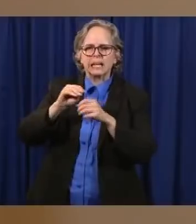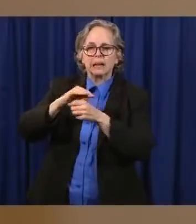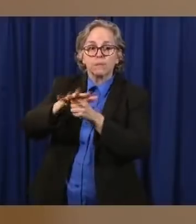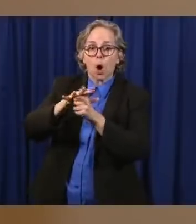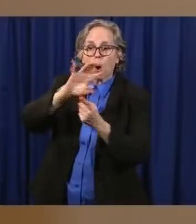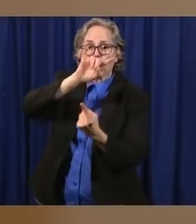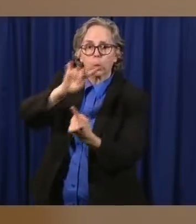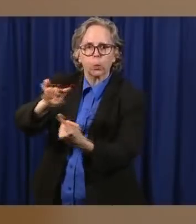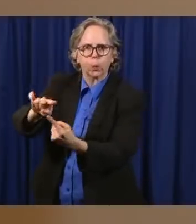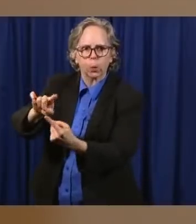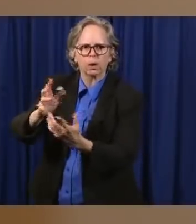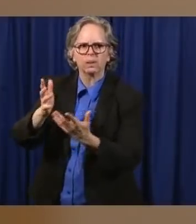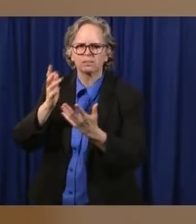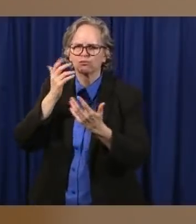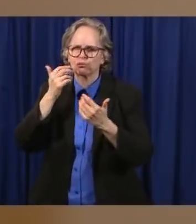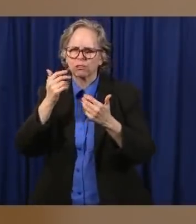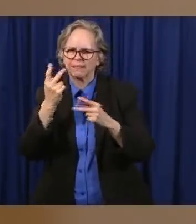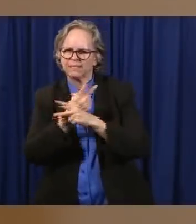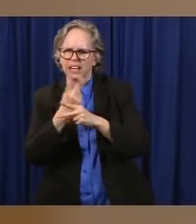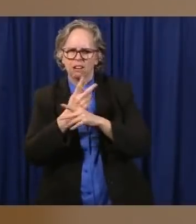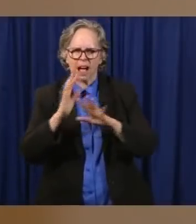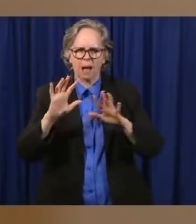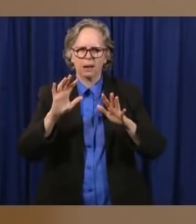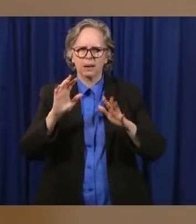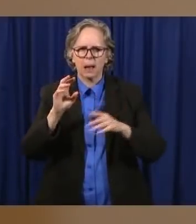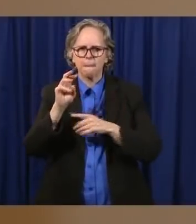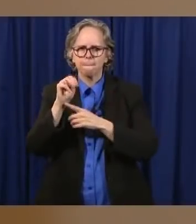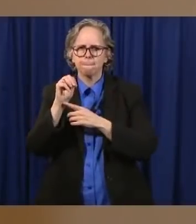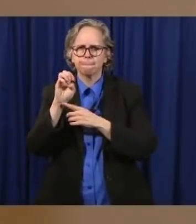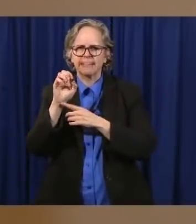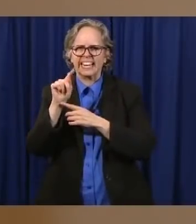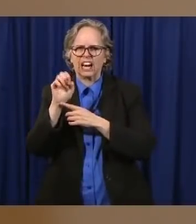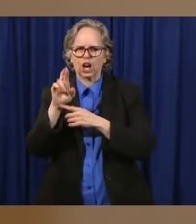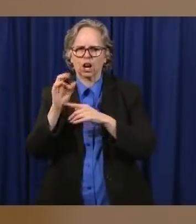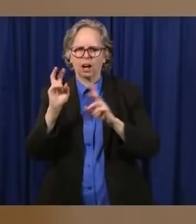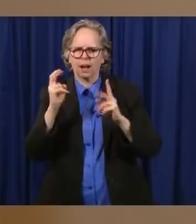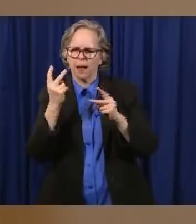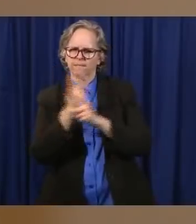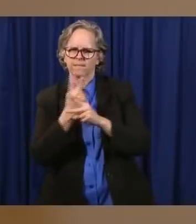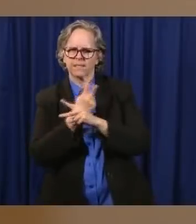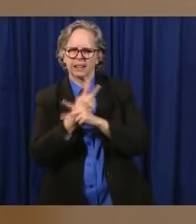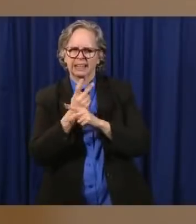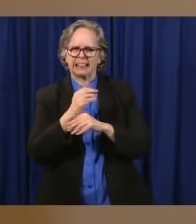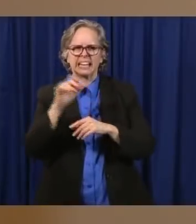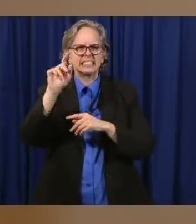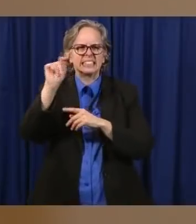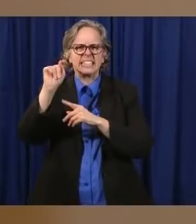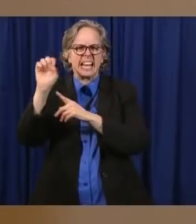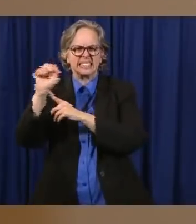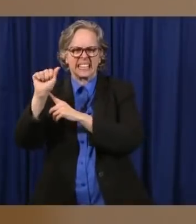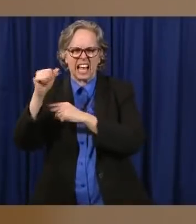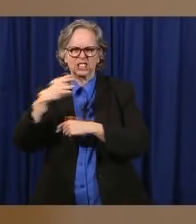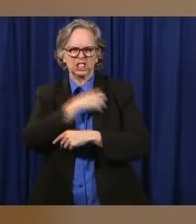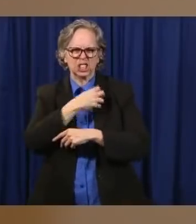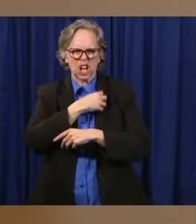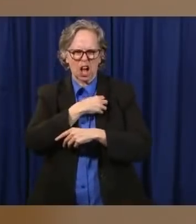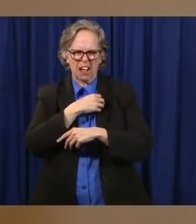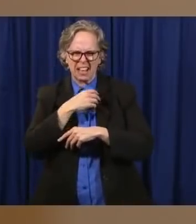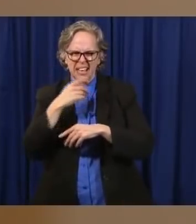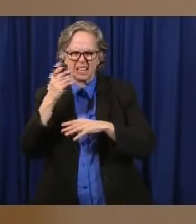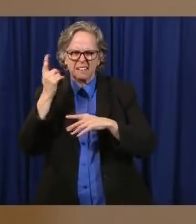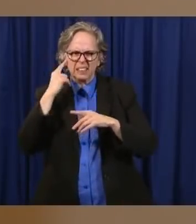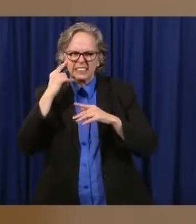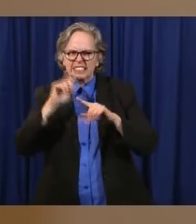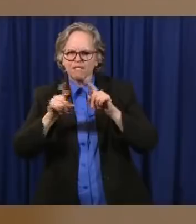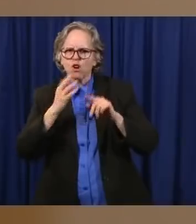different levels of heightened security, that as we monitor the virus, once we can monitor the virus throughout Ohio, we